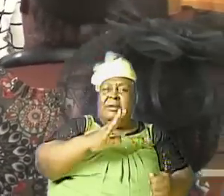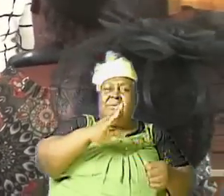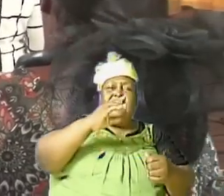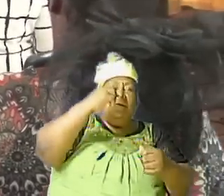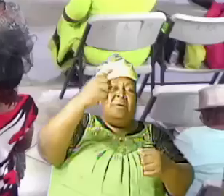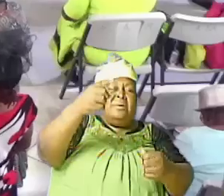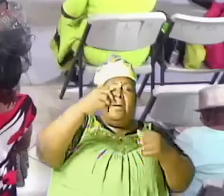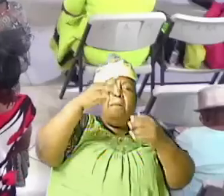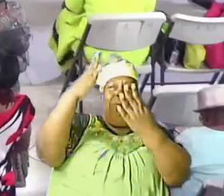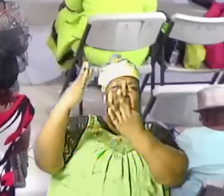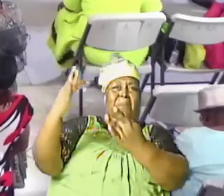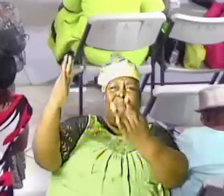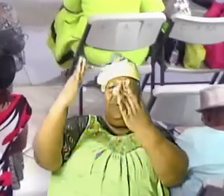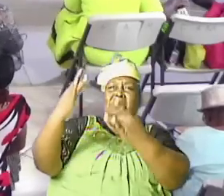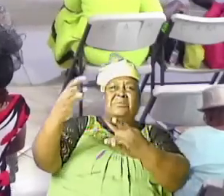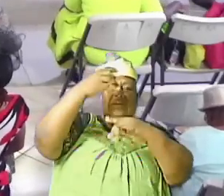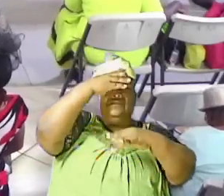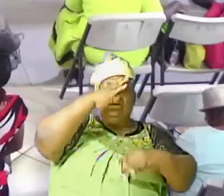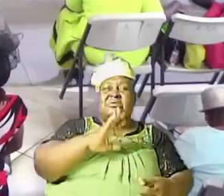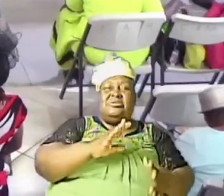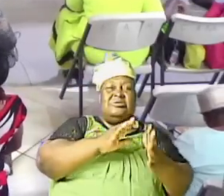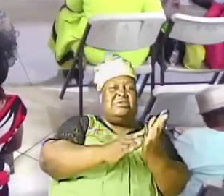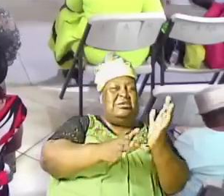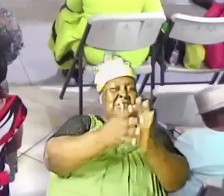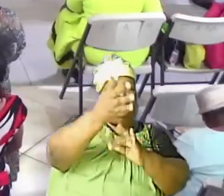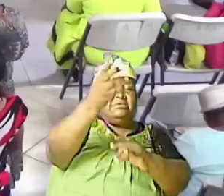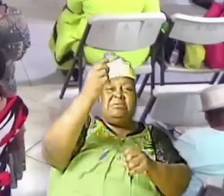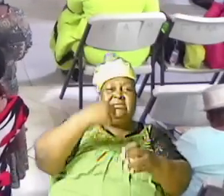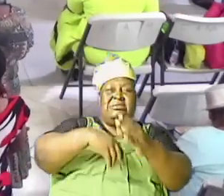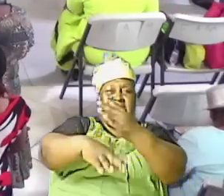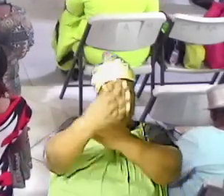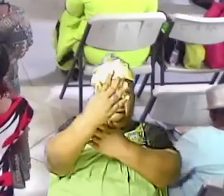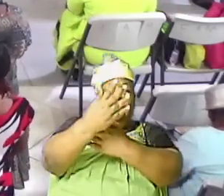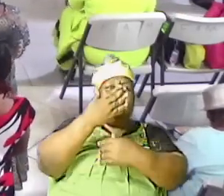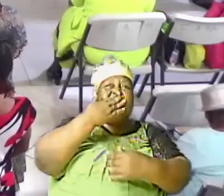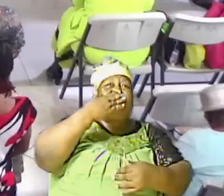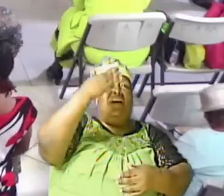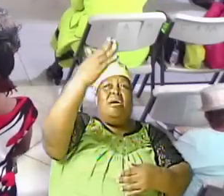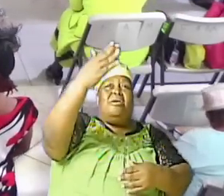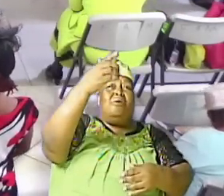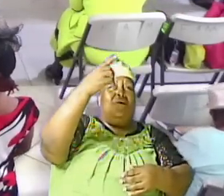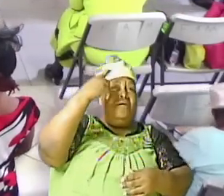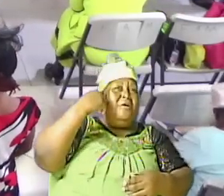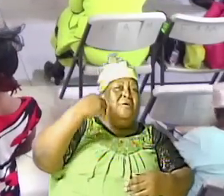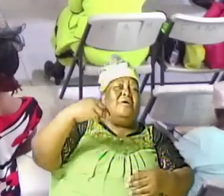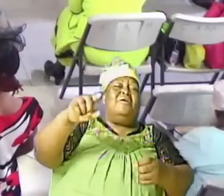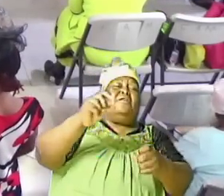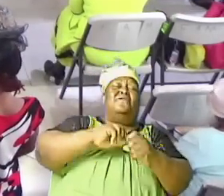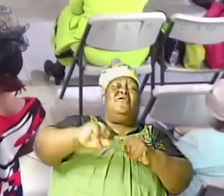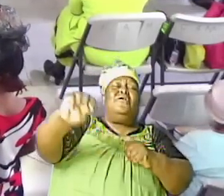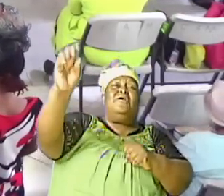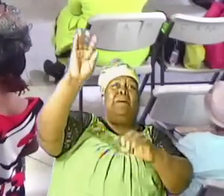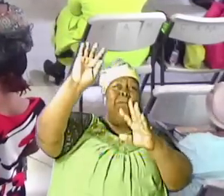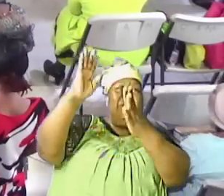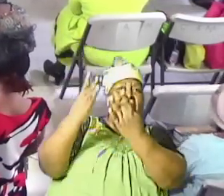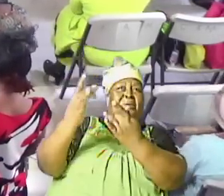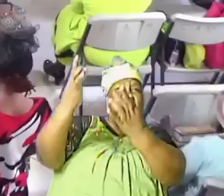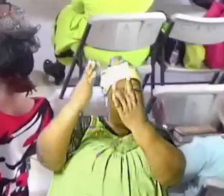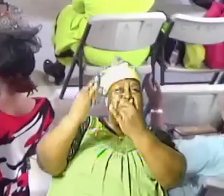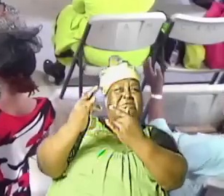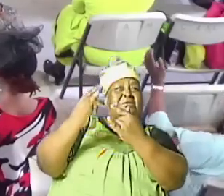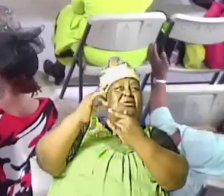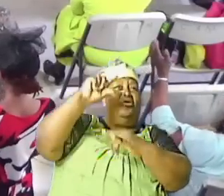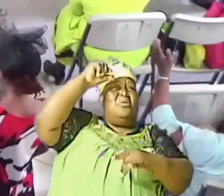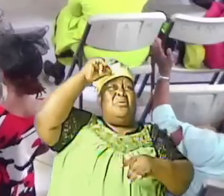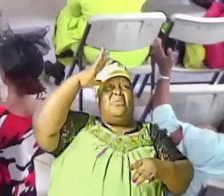are a merciful God. And Jesus, this morning, we just want to say thank you for your mercy and your grace. God,